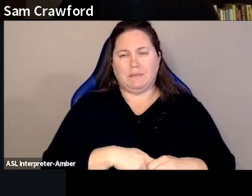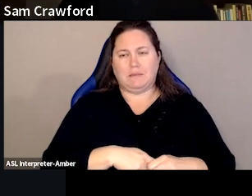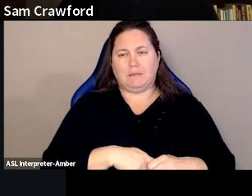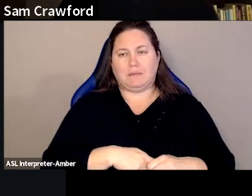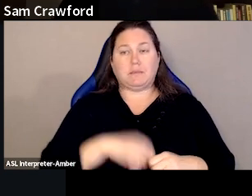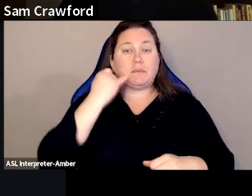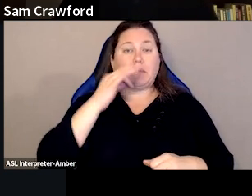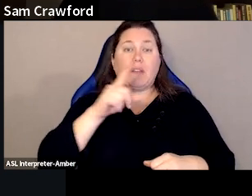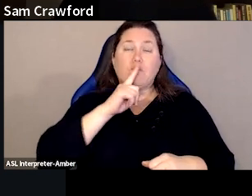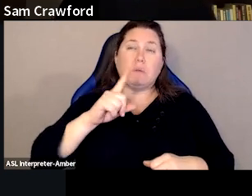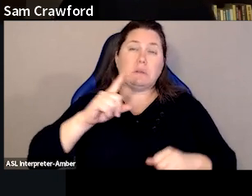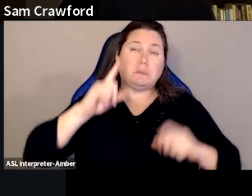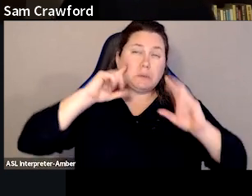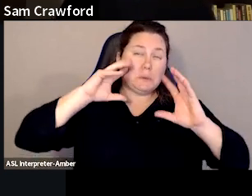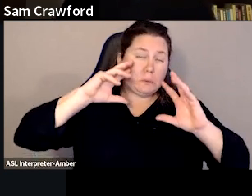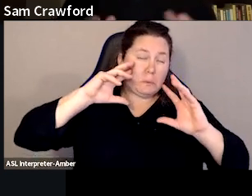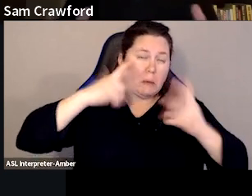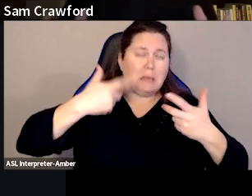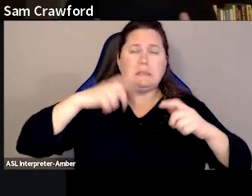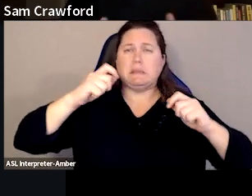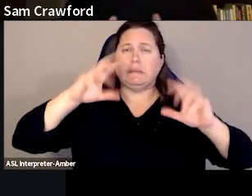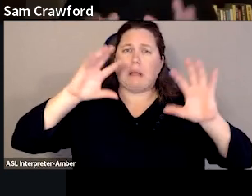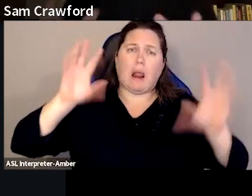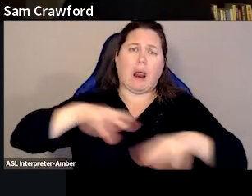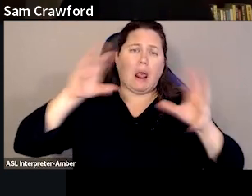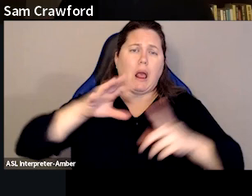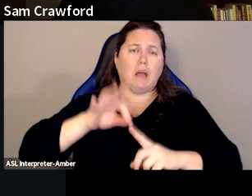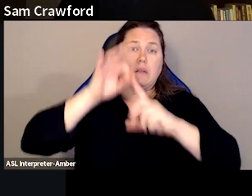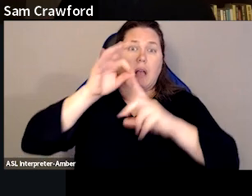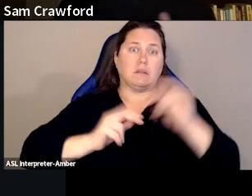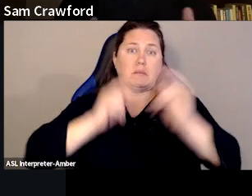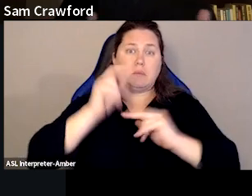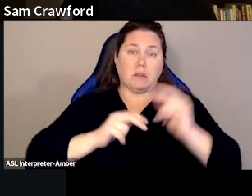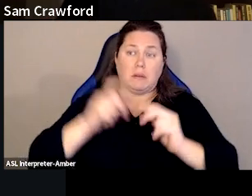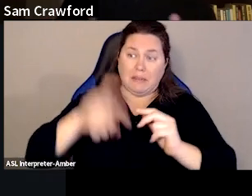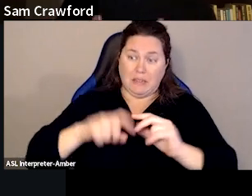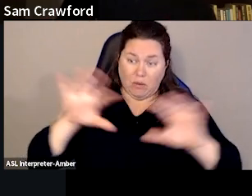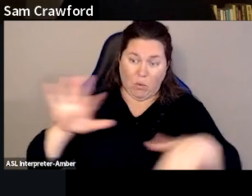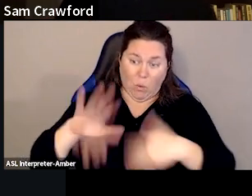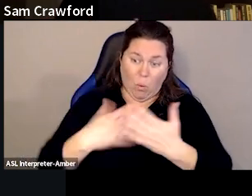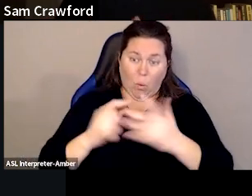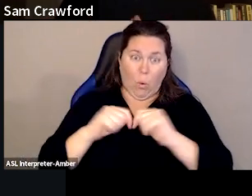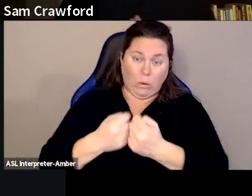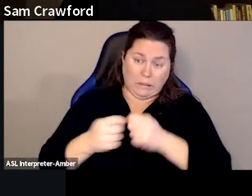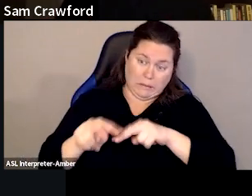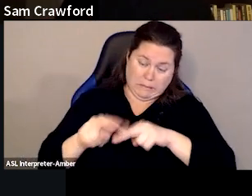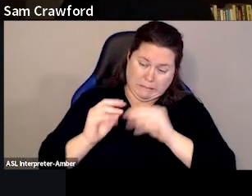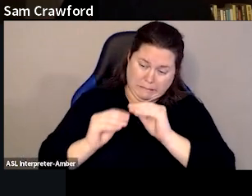custom build that requires an entire team to keep on top of it, then yes, okay.